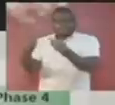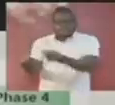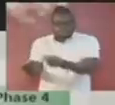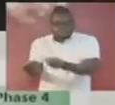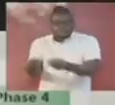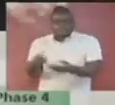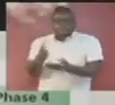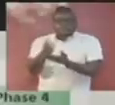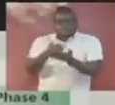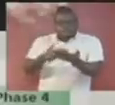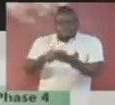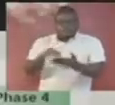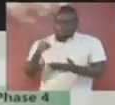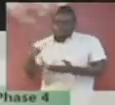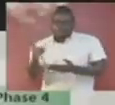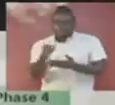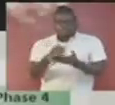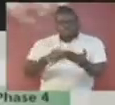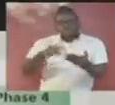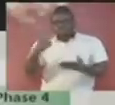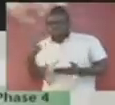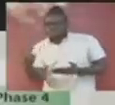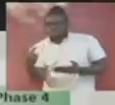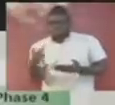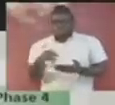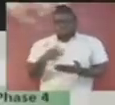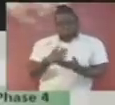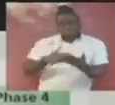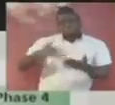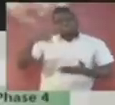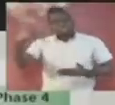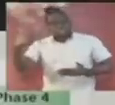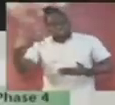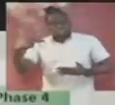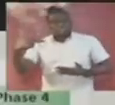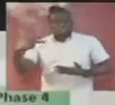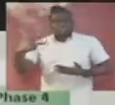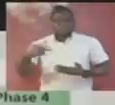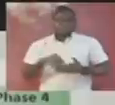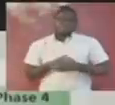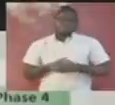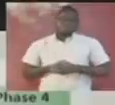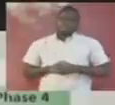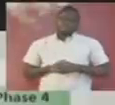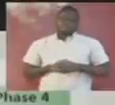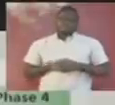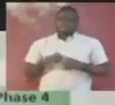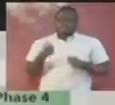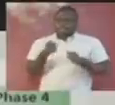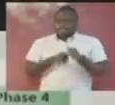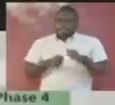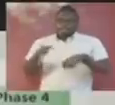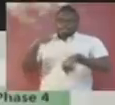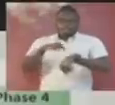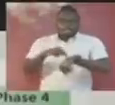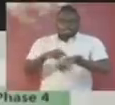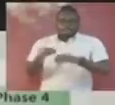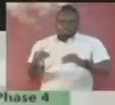And as you proceed to each phase, you will be increasing the number of individuals that